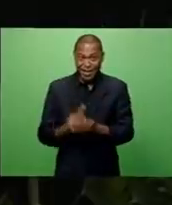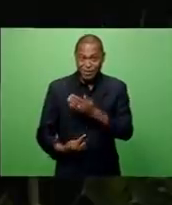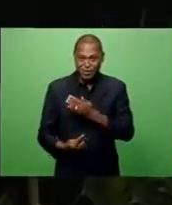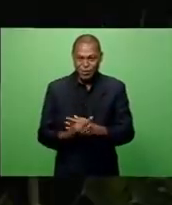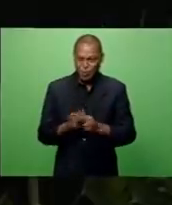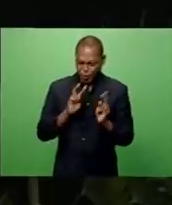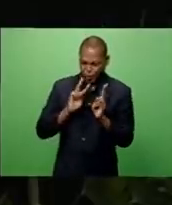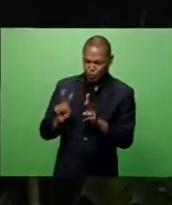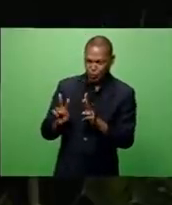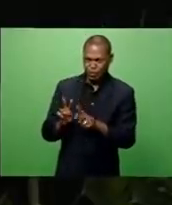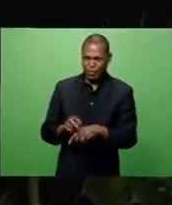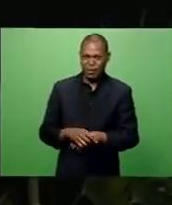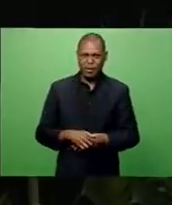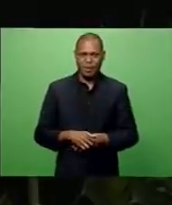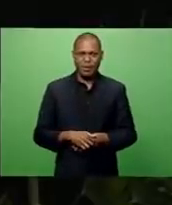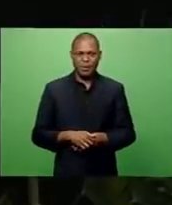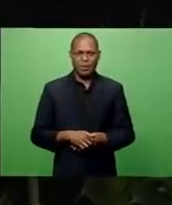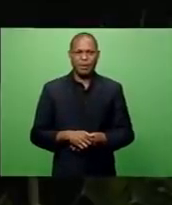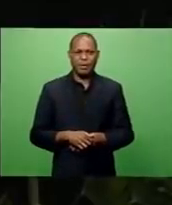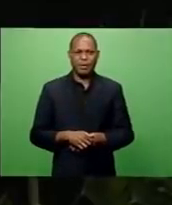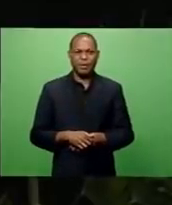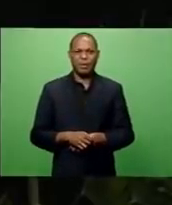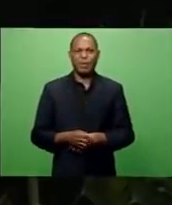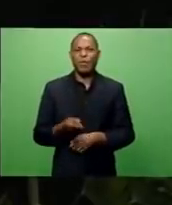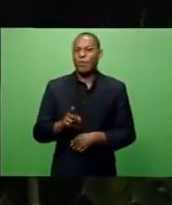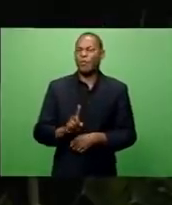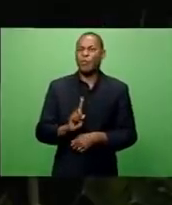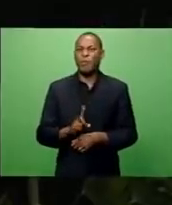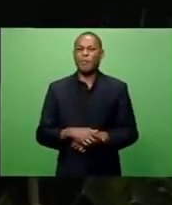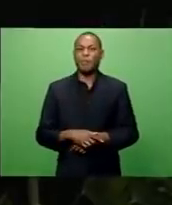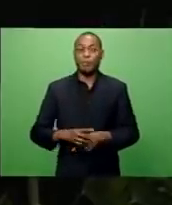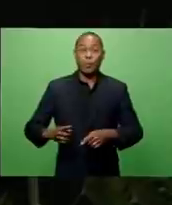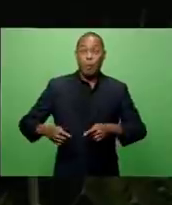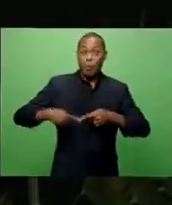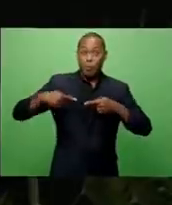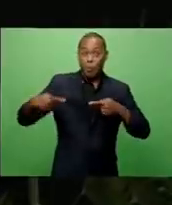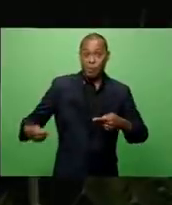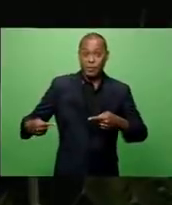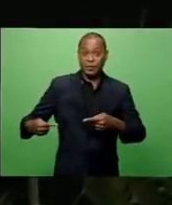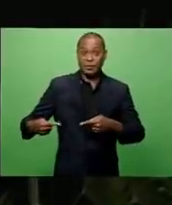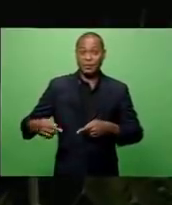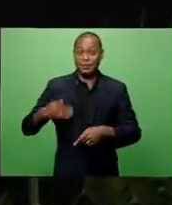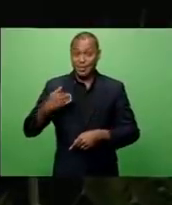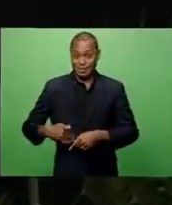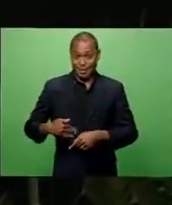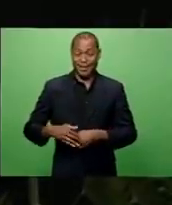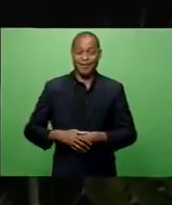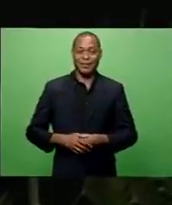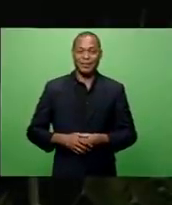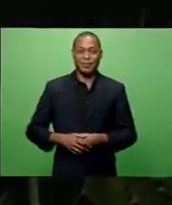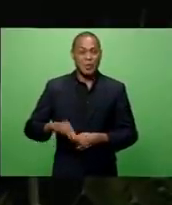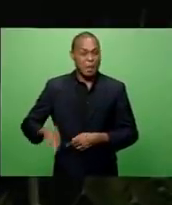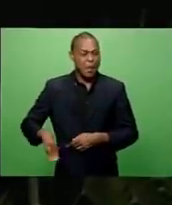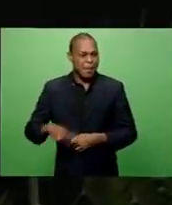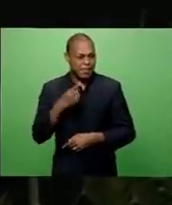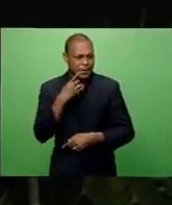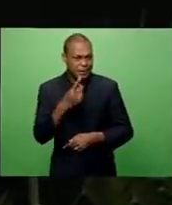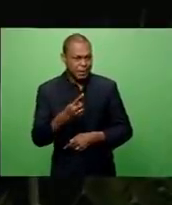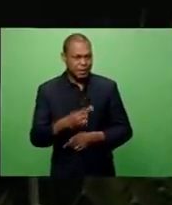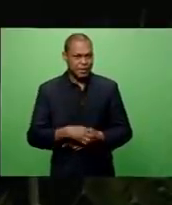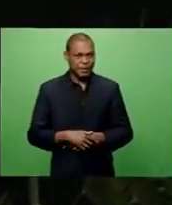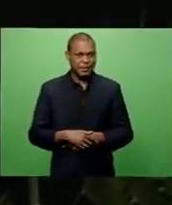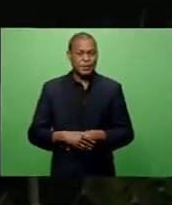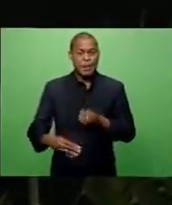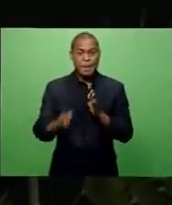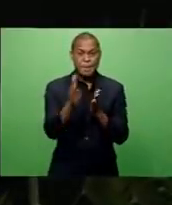and ethnic basis. From the opposition side, NFP leader Professor Biman Prasad says the bill